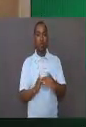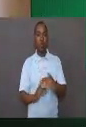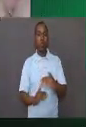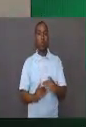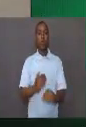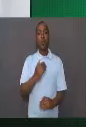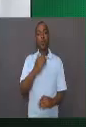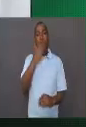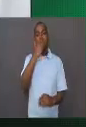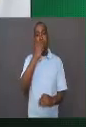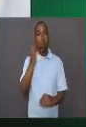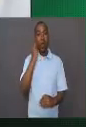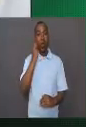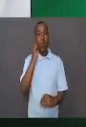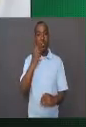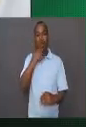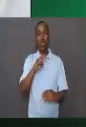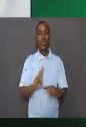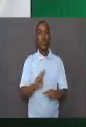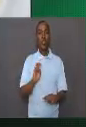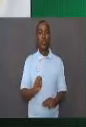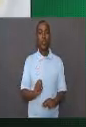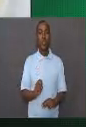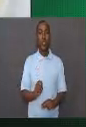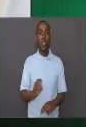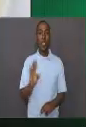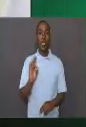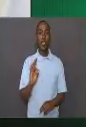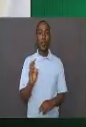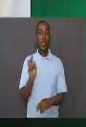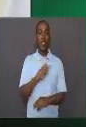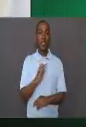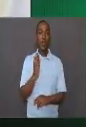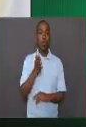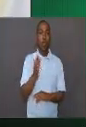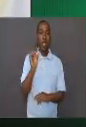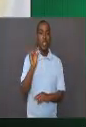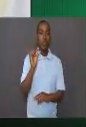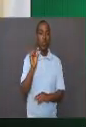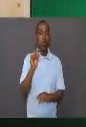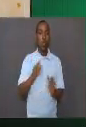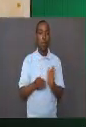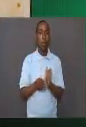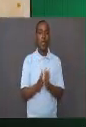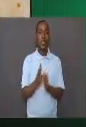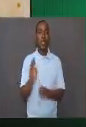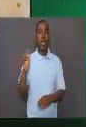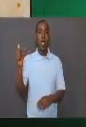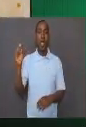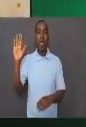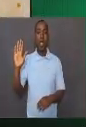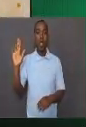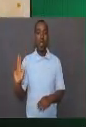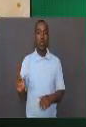temperature place. In just 3 to 7 days, you should see small round bacteria colonies growing on the agar. Different kinds